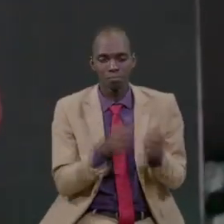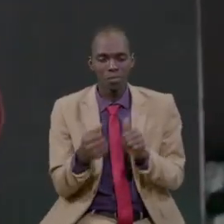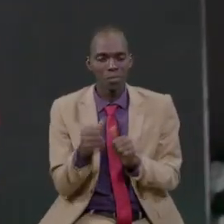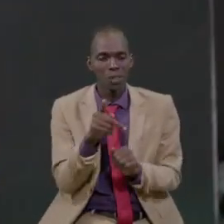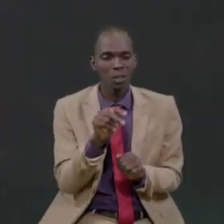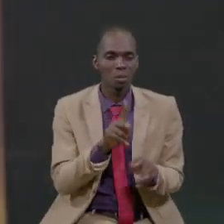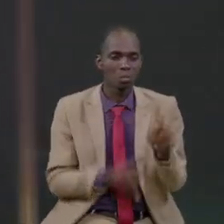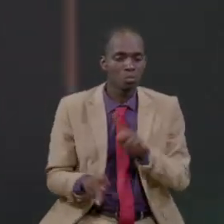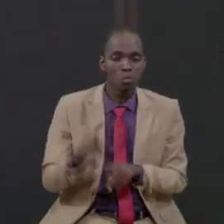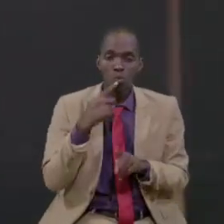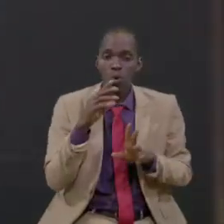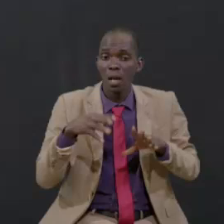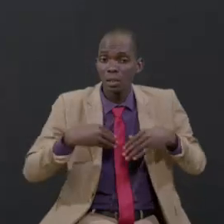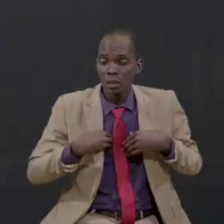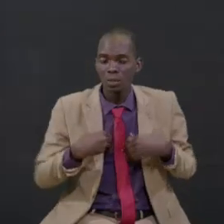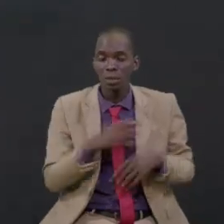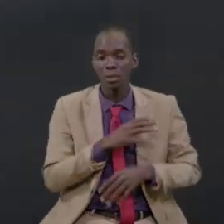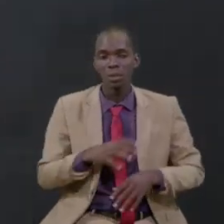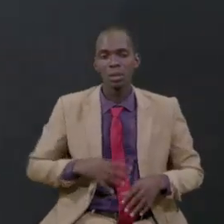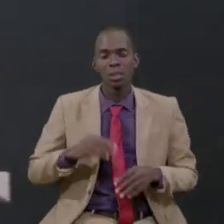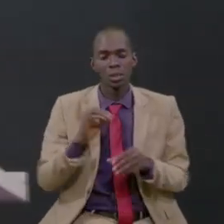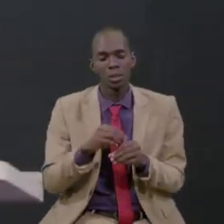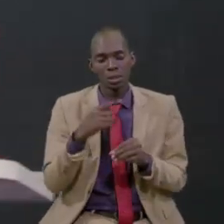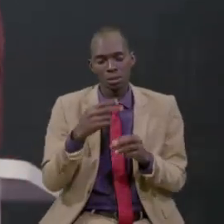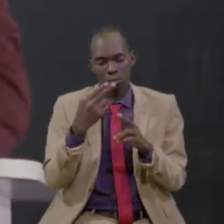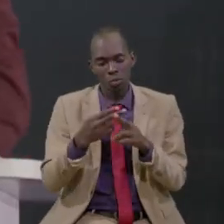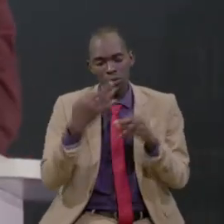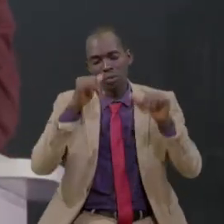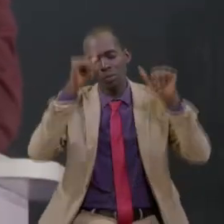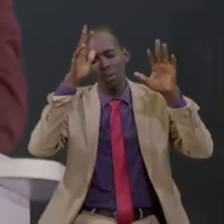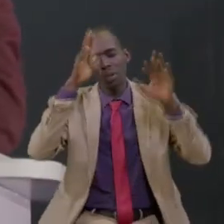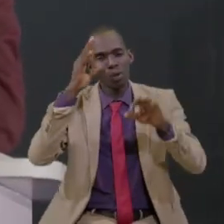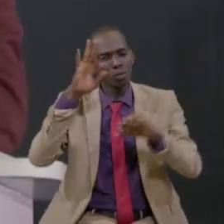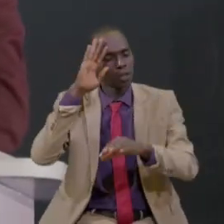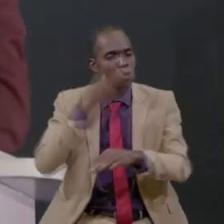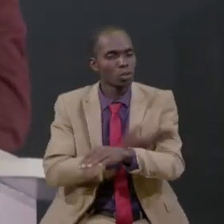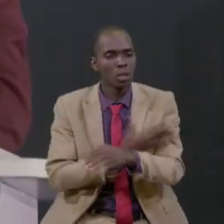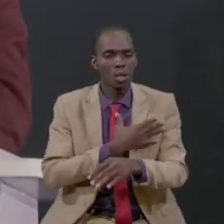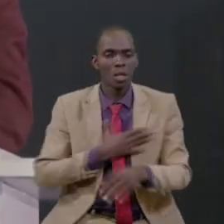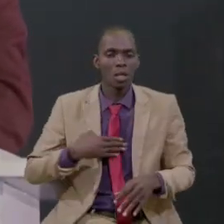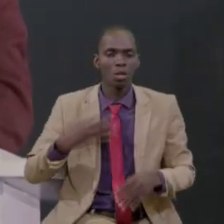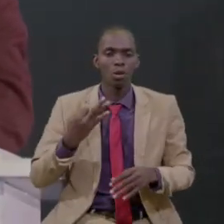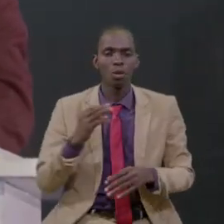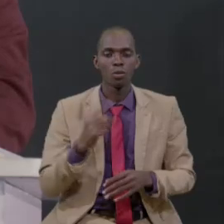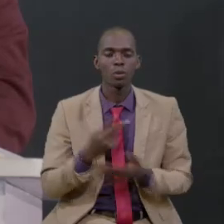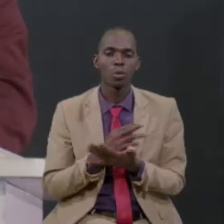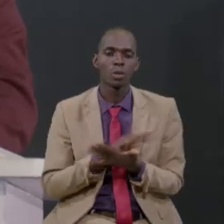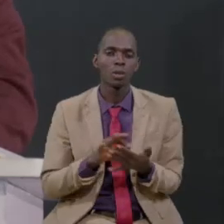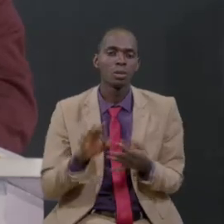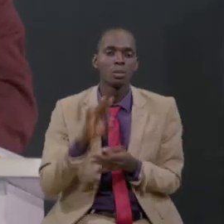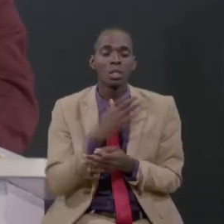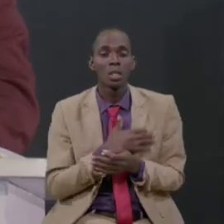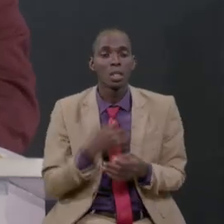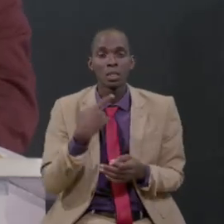of the Father and of the Son and of the Holy Ghost. And then he said, and lo, I am with you to